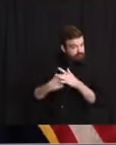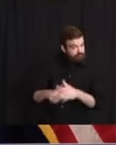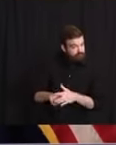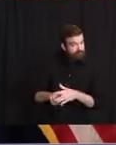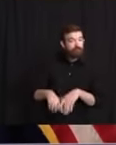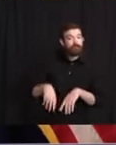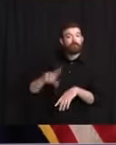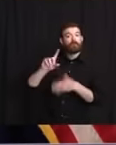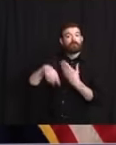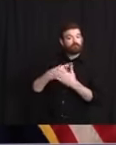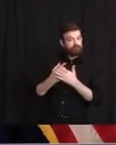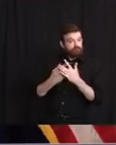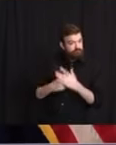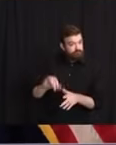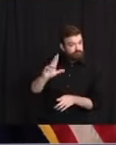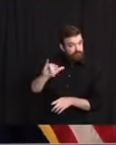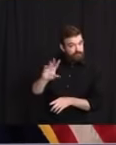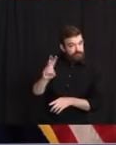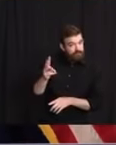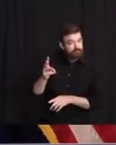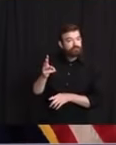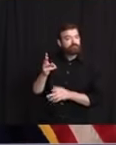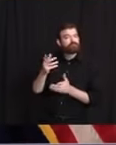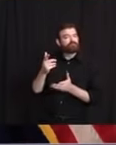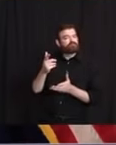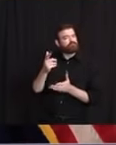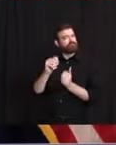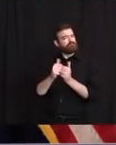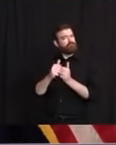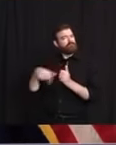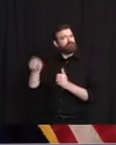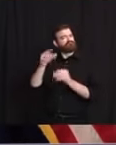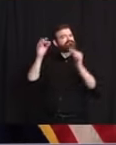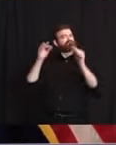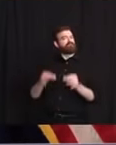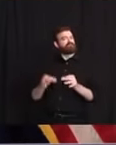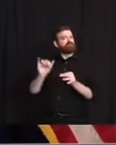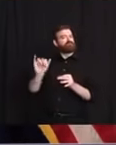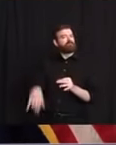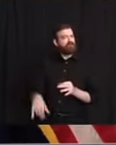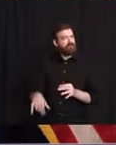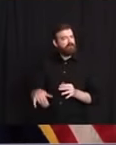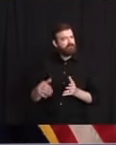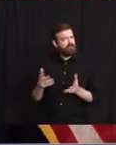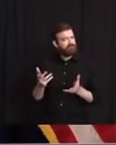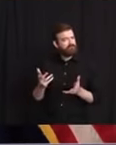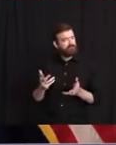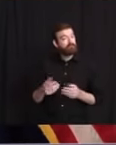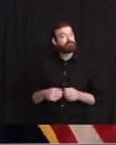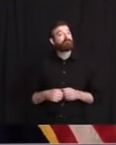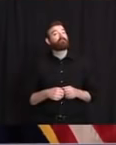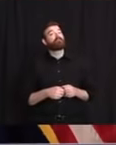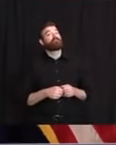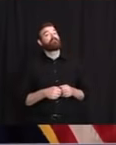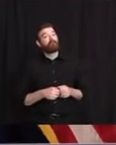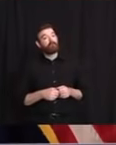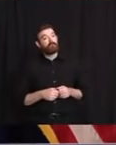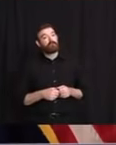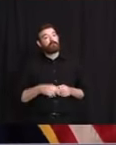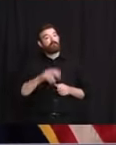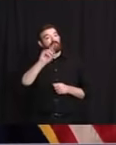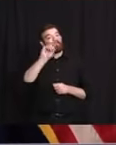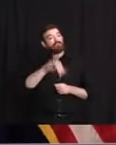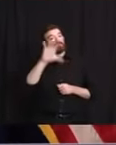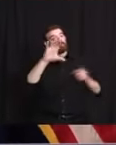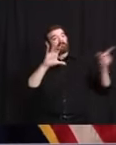6th? And New York City has hired more than 1,700 contact tracers who will be on the job by June